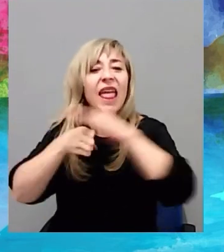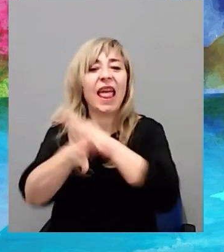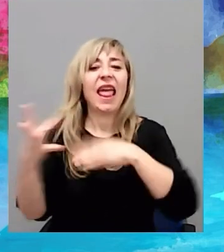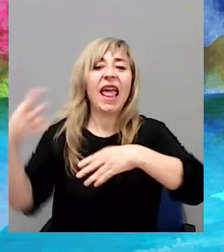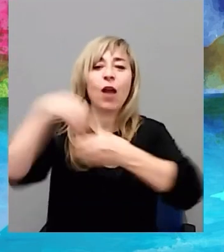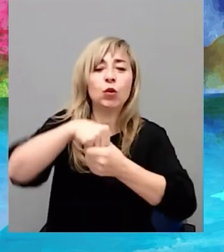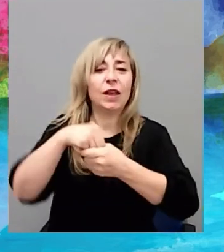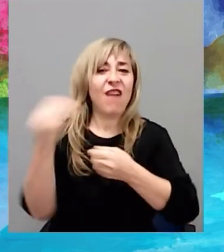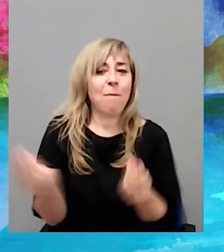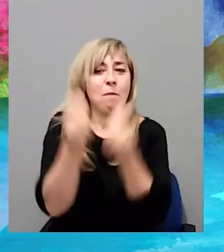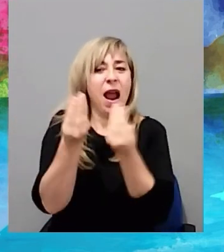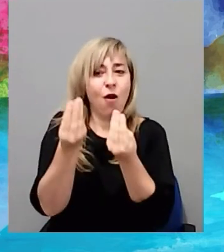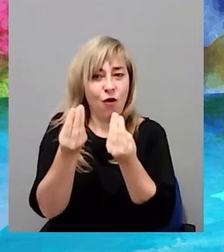really